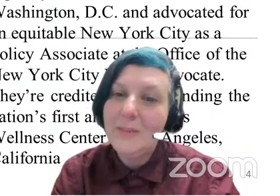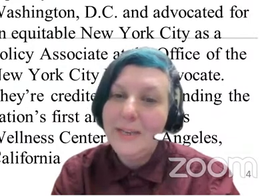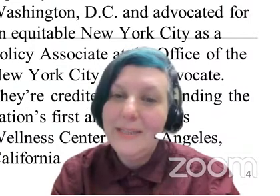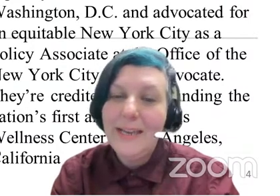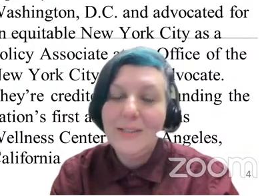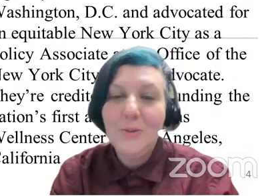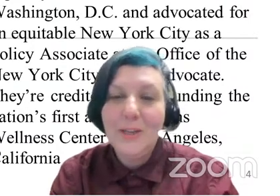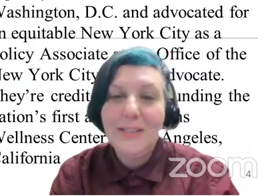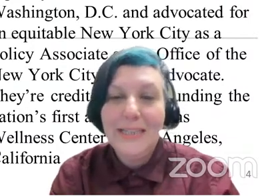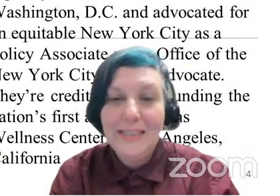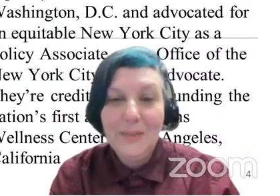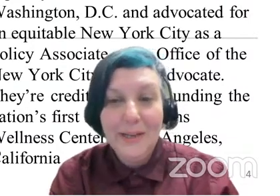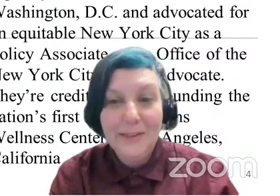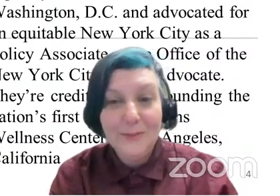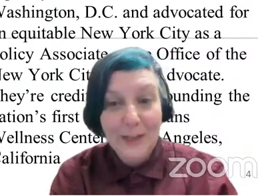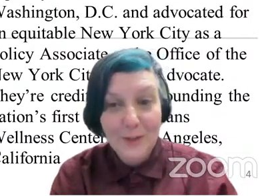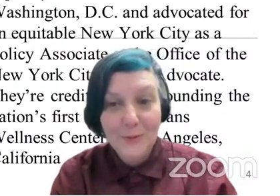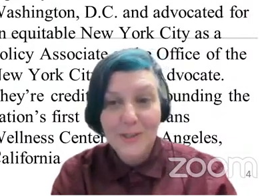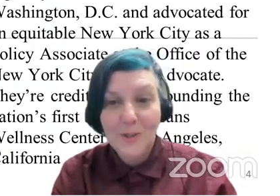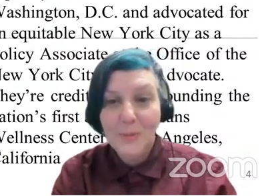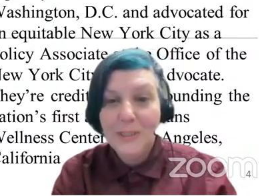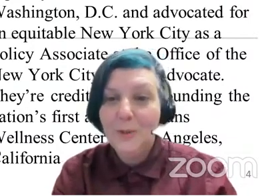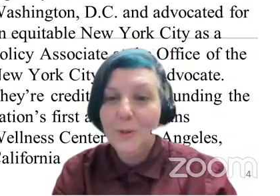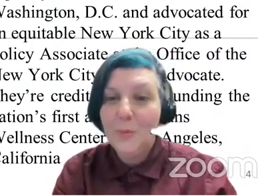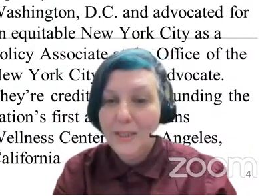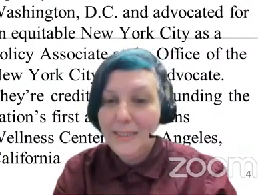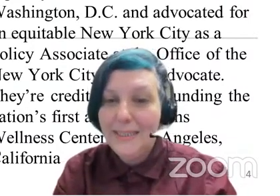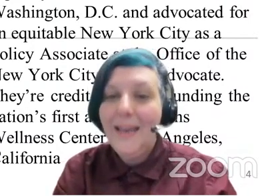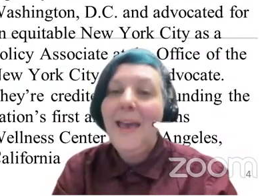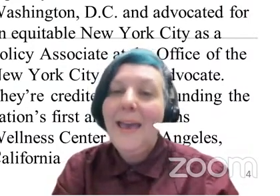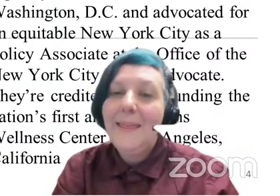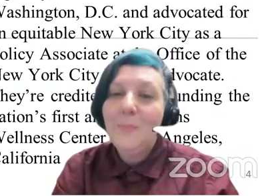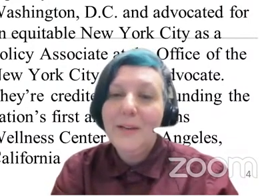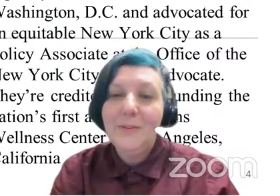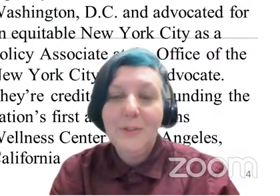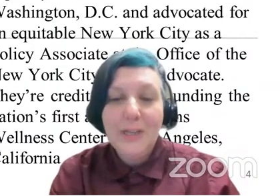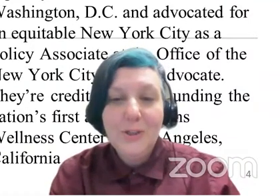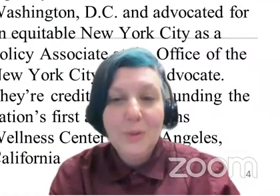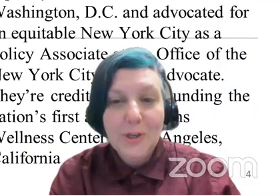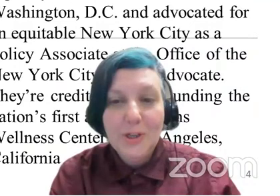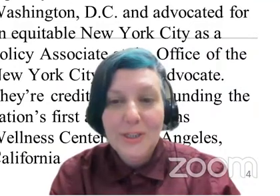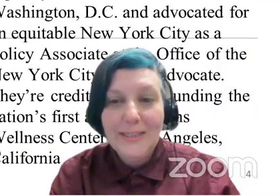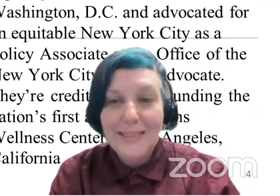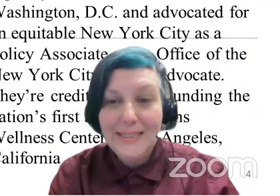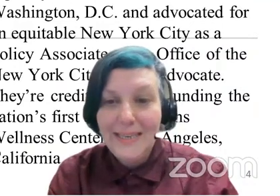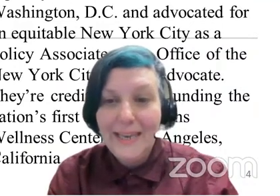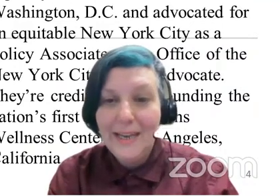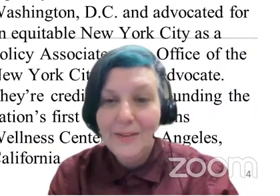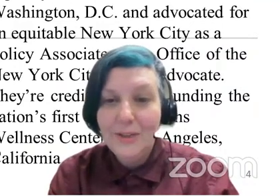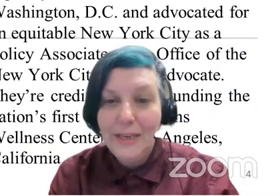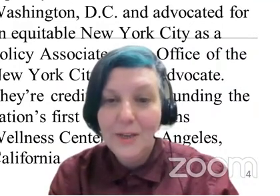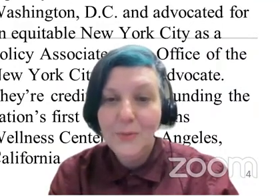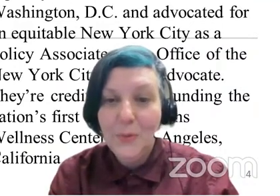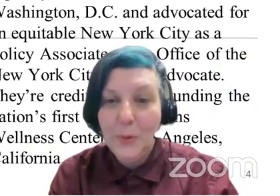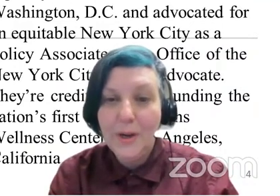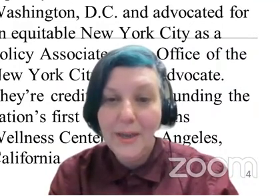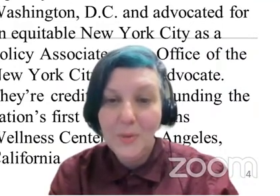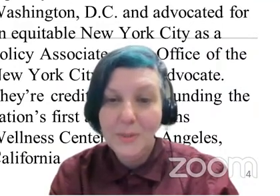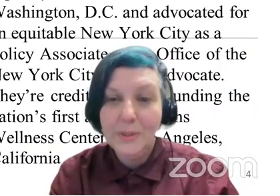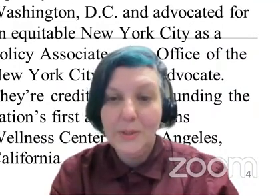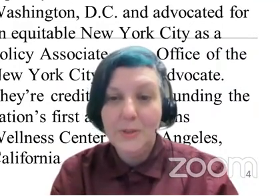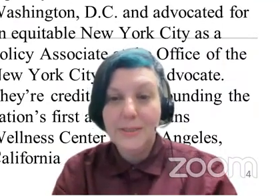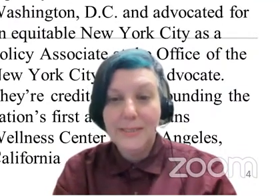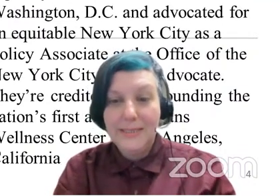served President Biden as 2018 Biden Fellow for LGBTQ equality at the Biden Foundation in Washington, D.C., and advocated